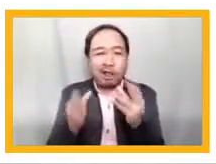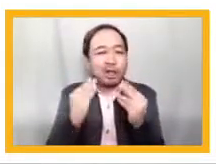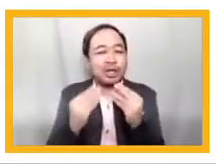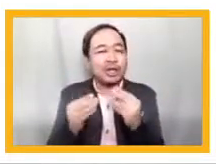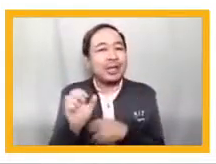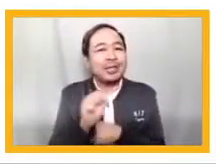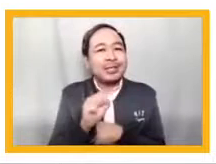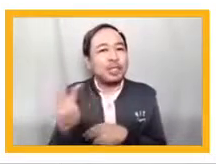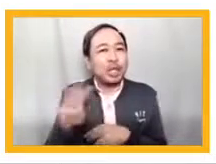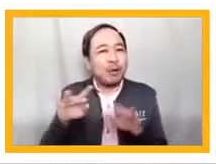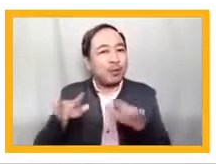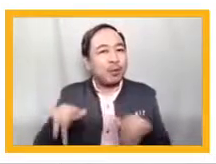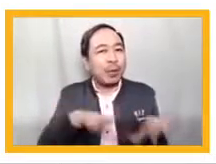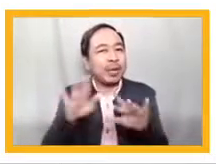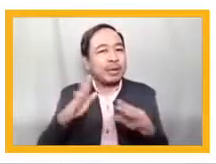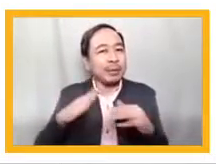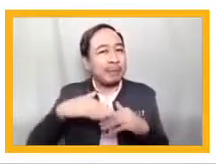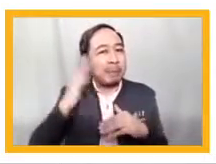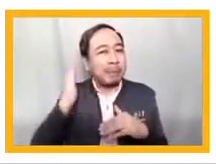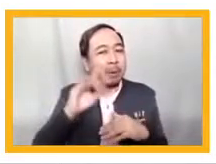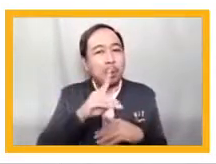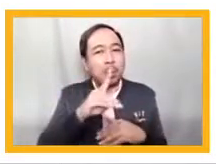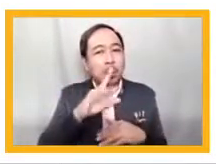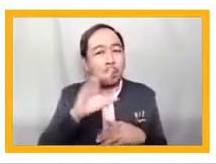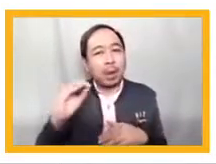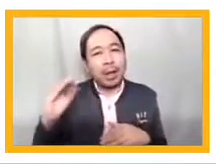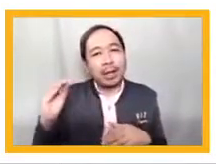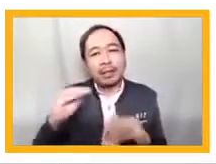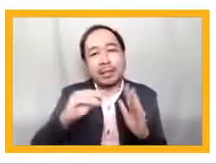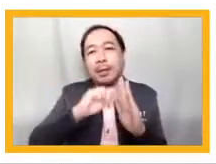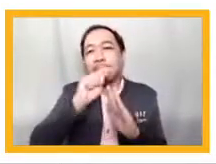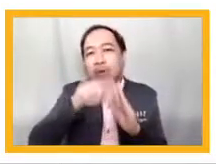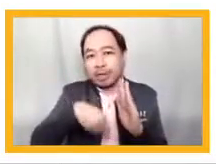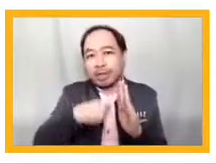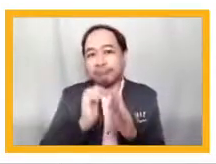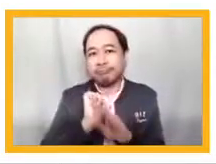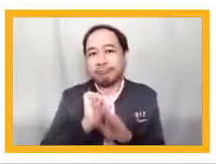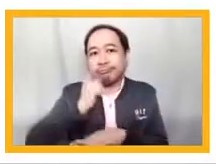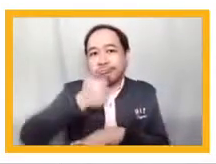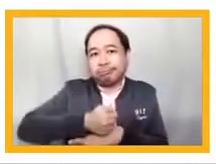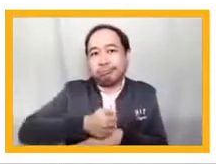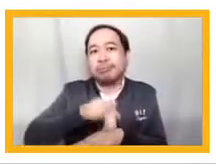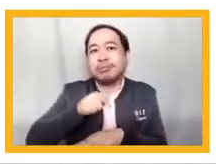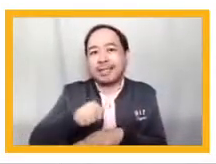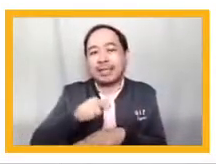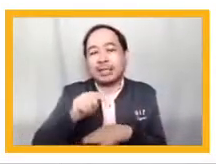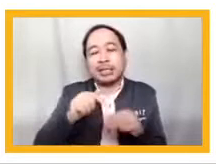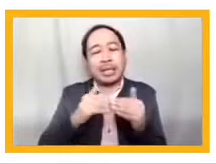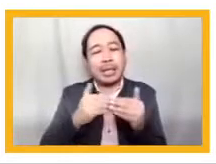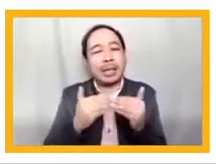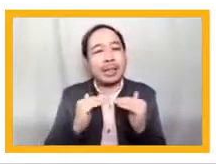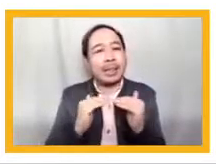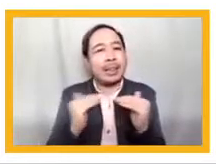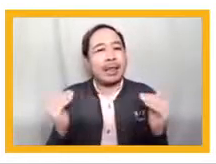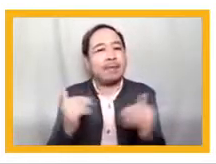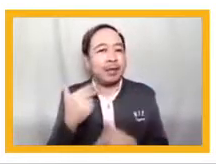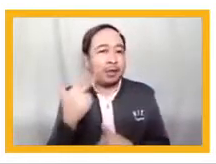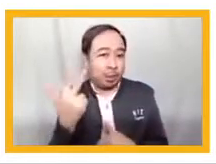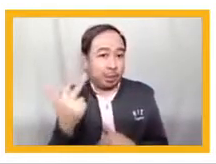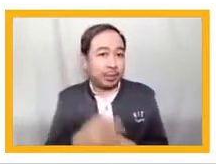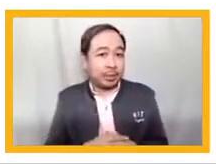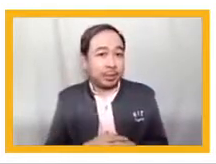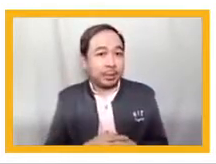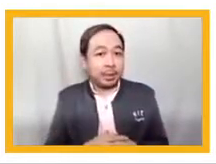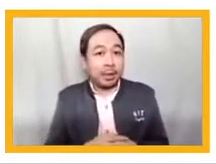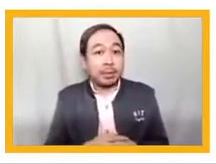than 100 projects is appear in this period. But almost of them are free because it's a kind of